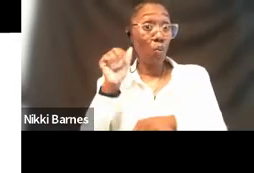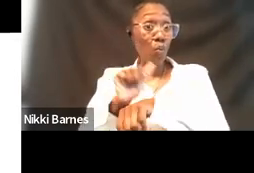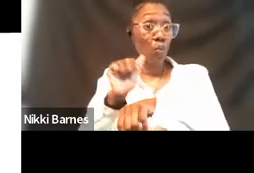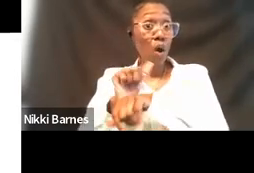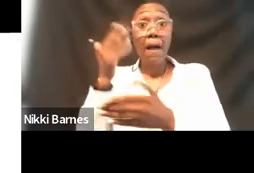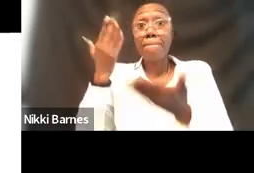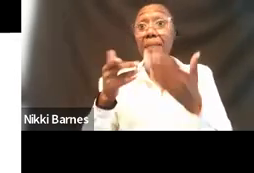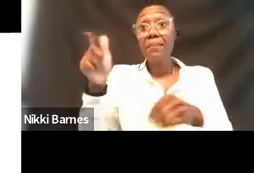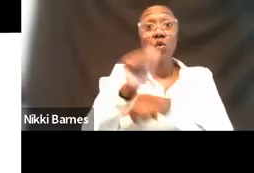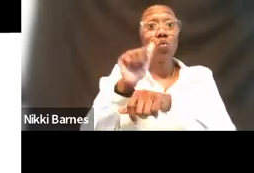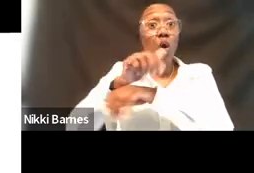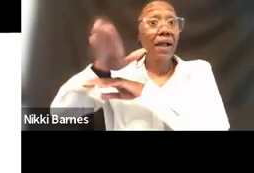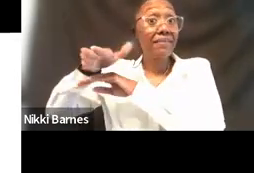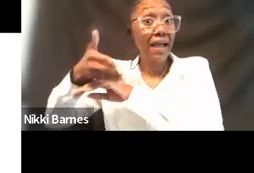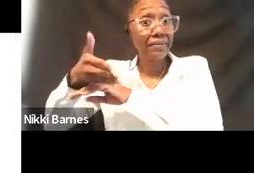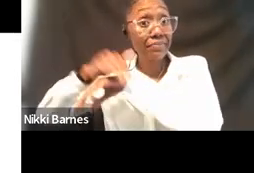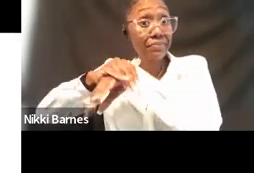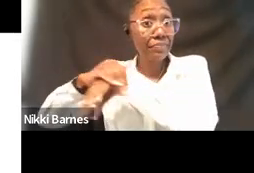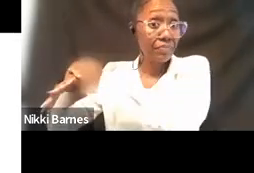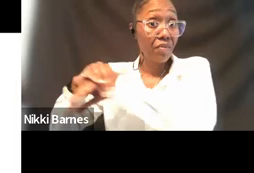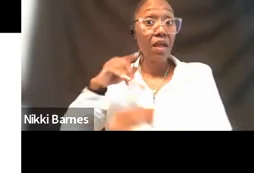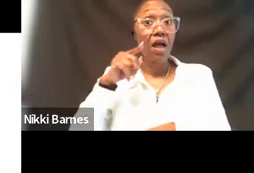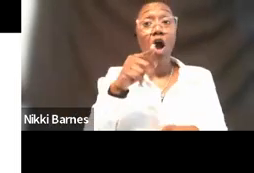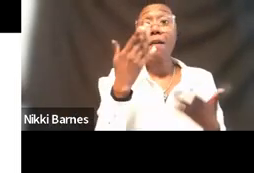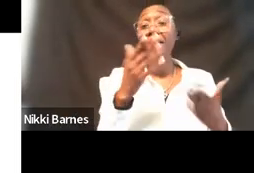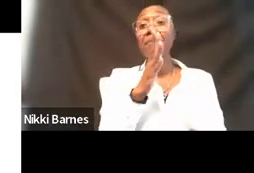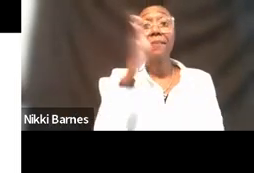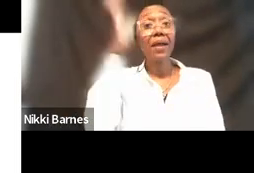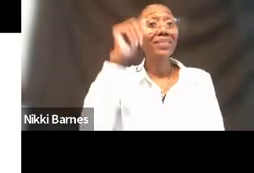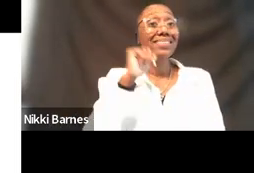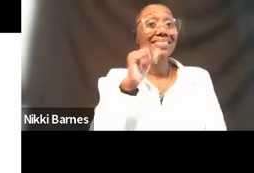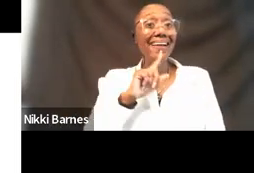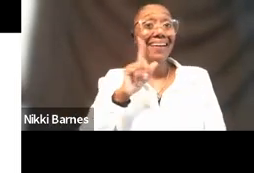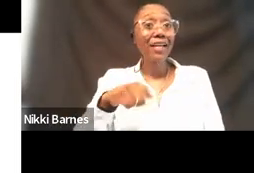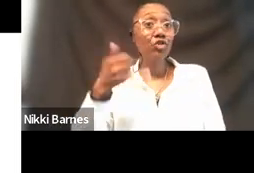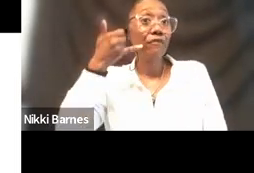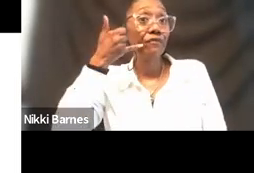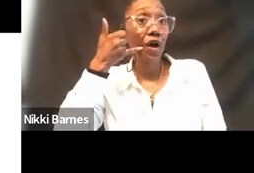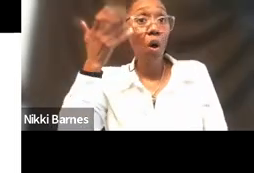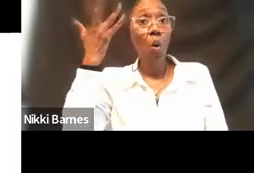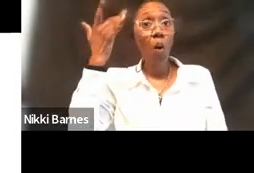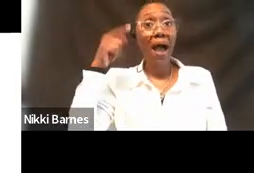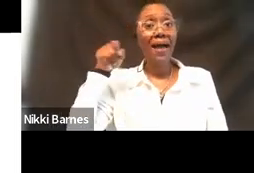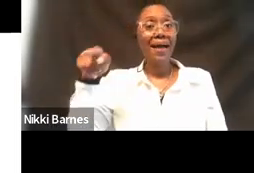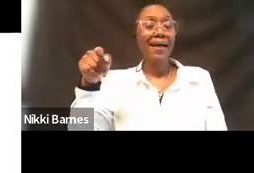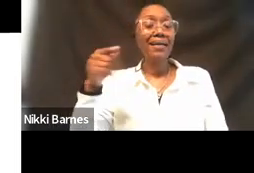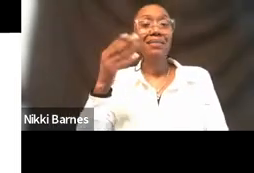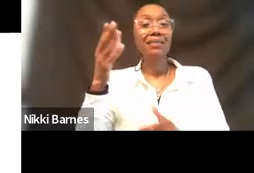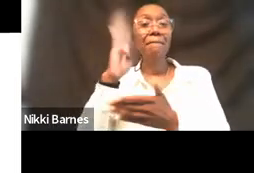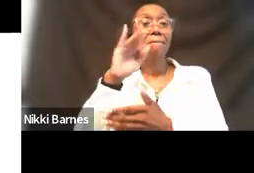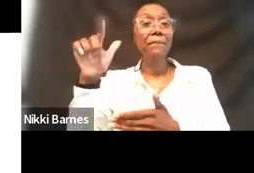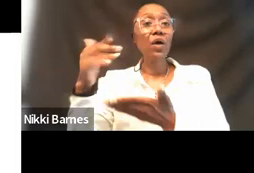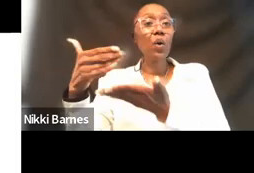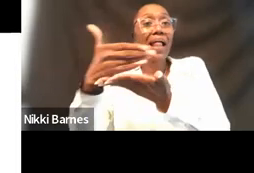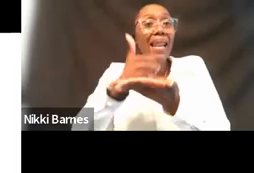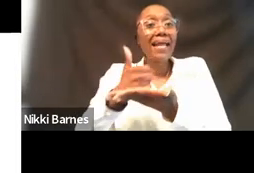not answering the phone because they're tired of the bill collectors calling and the phone ringing gives them anxiety. The student may smell bad